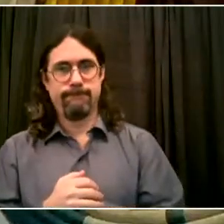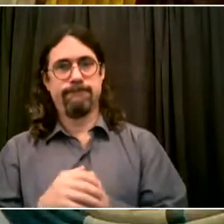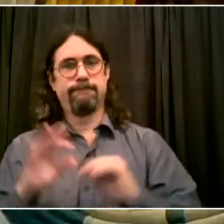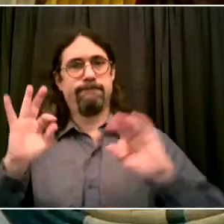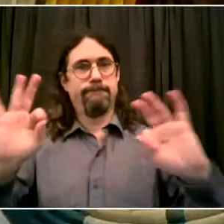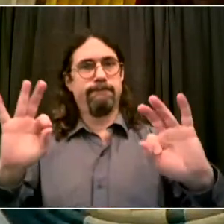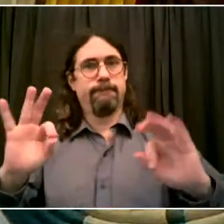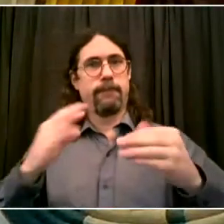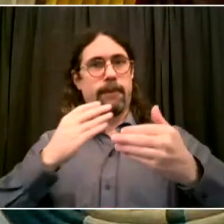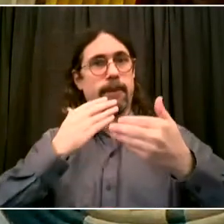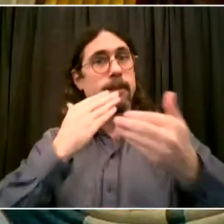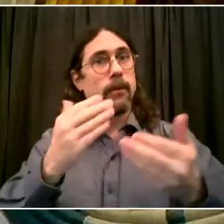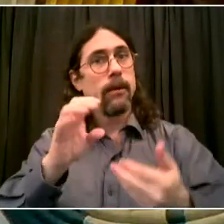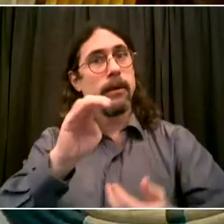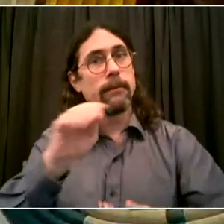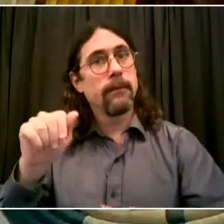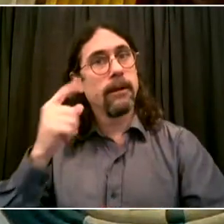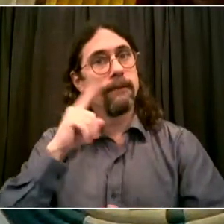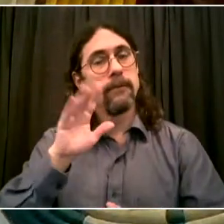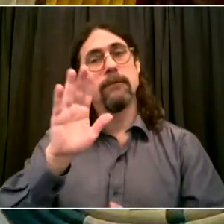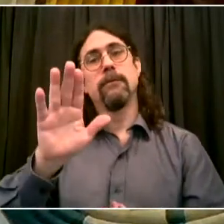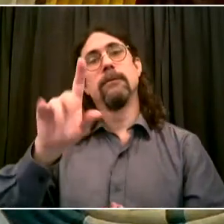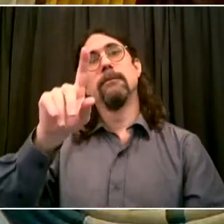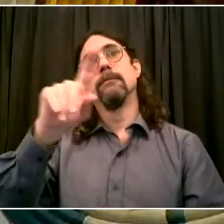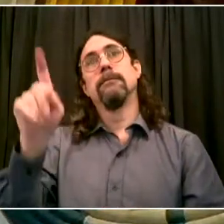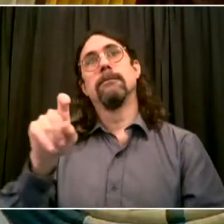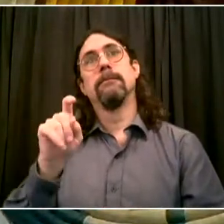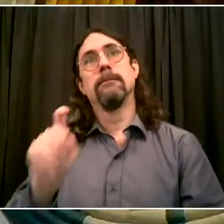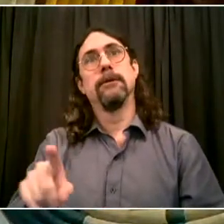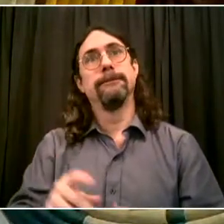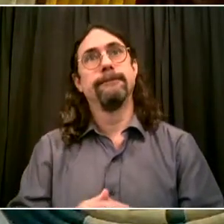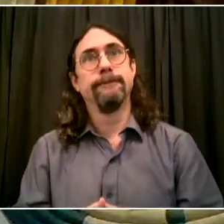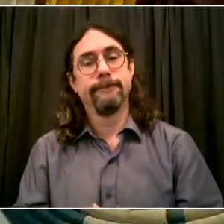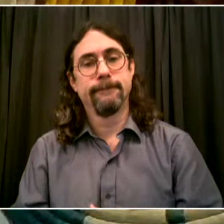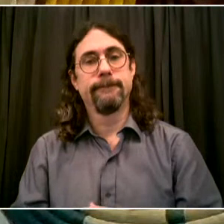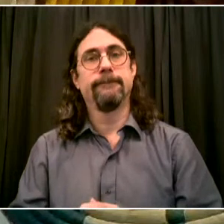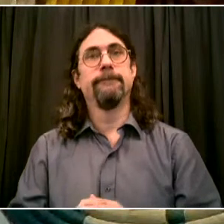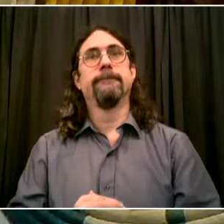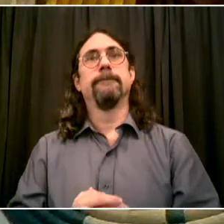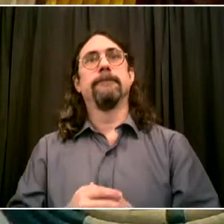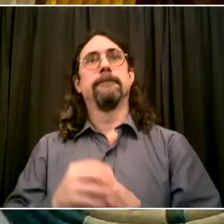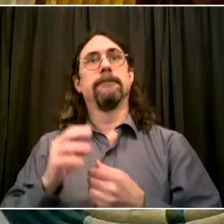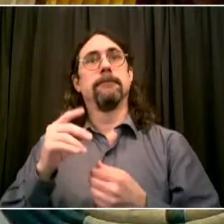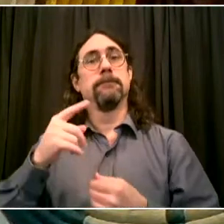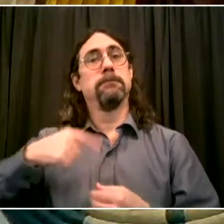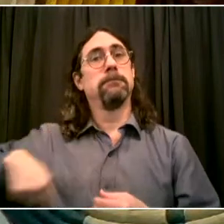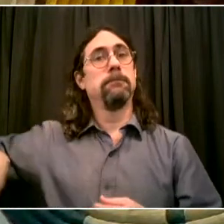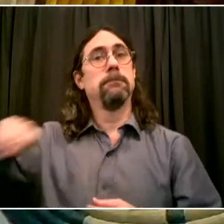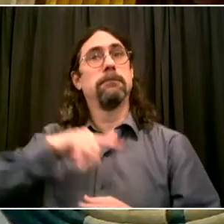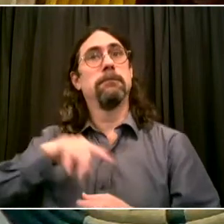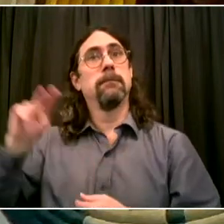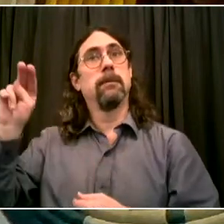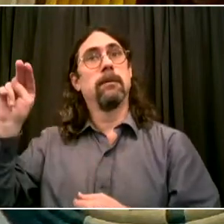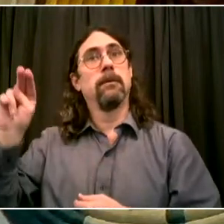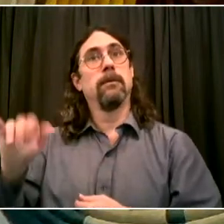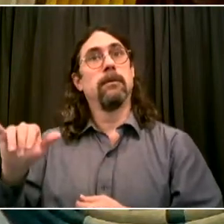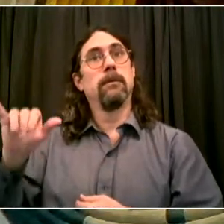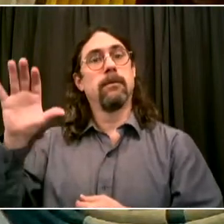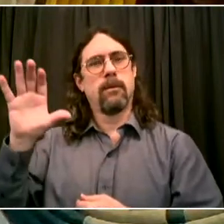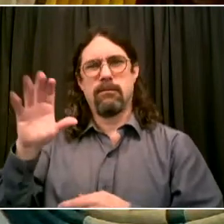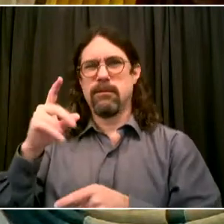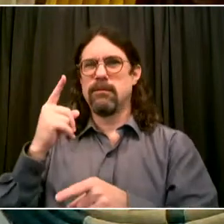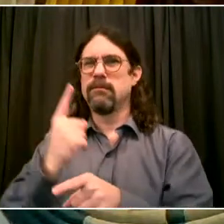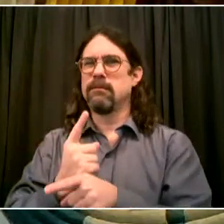is that, of course, we know that New York City is a more vulnerable place. Density of population,